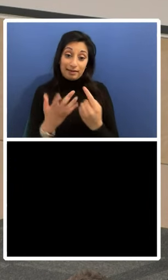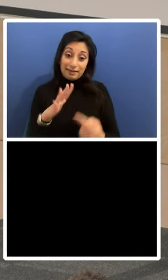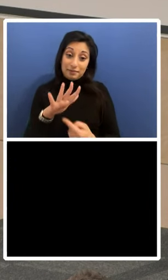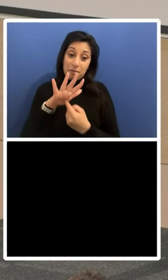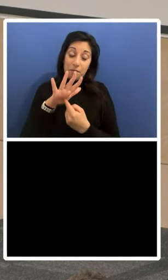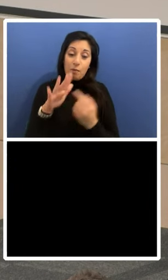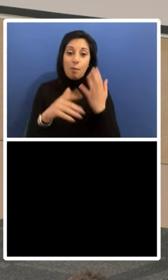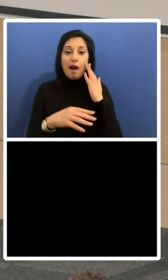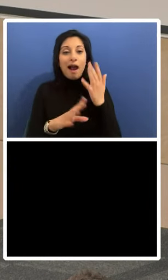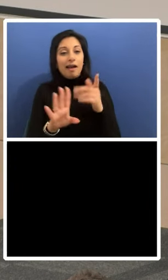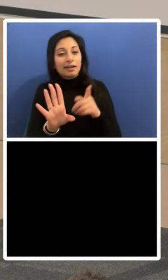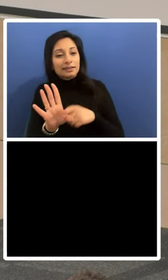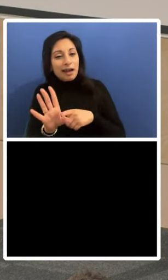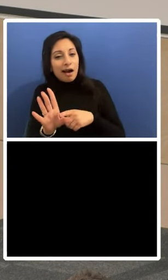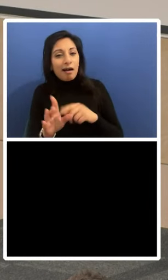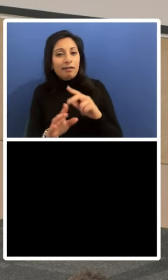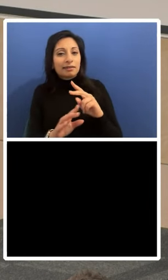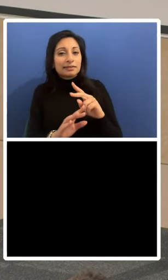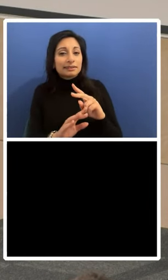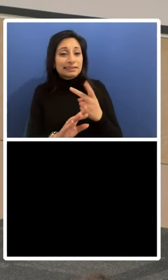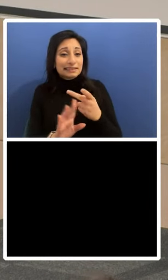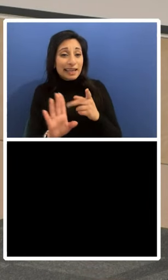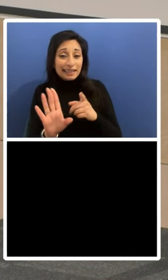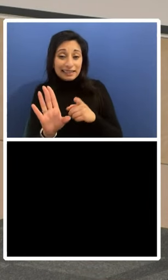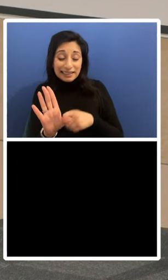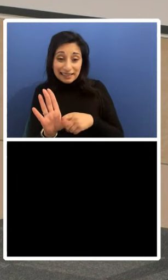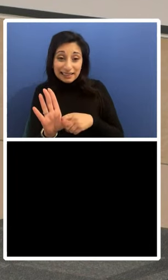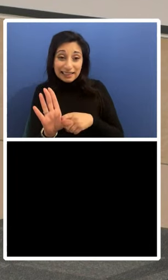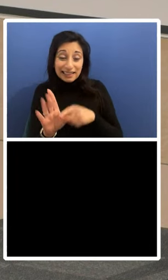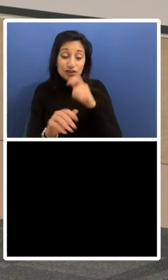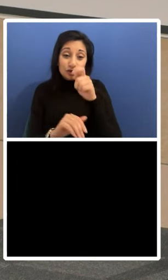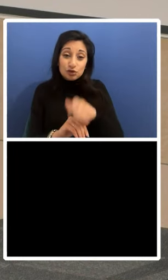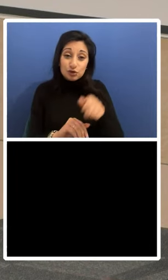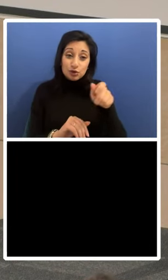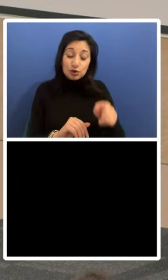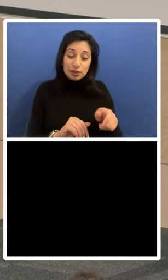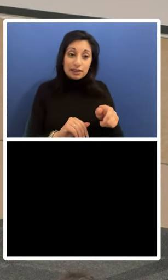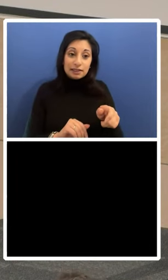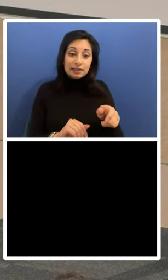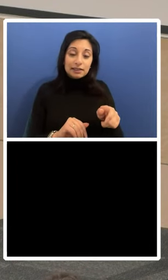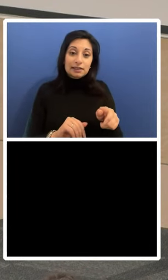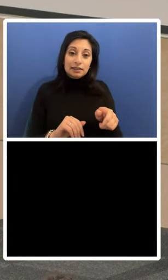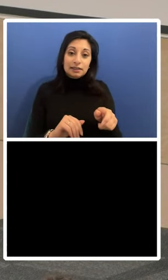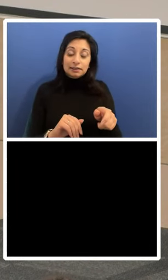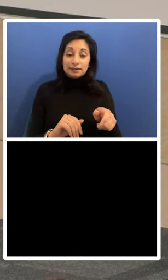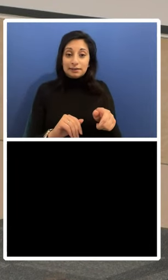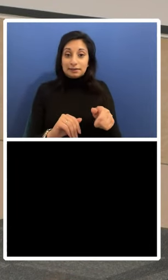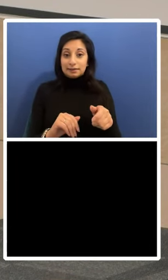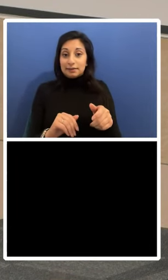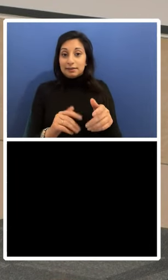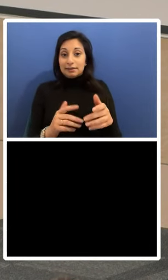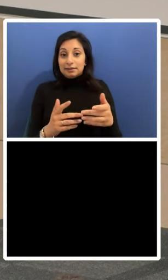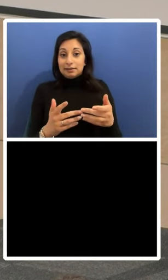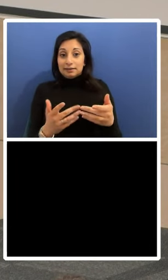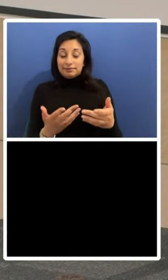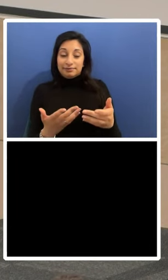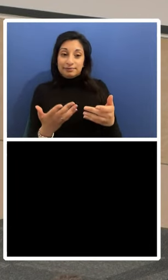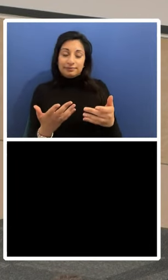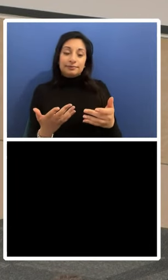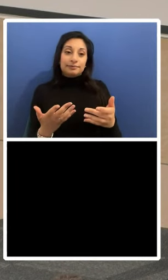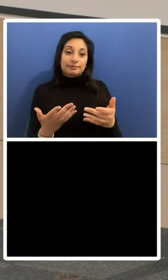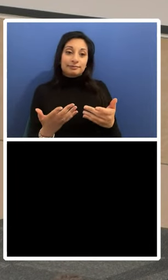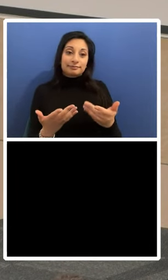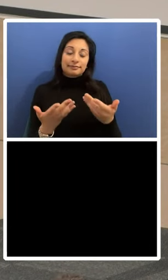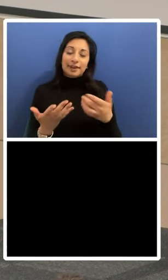don't realise how much unfairness there is behind the scenes. Like, so I'm in and, you know, I can talk about it now about how all these other guys had like founded